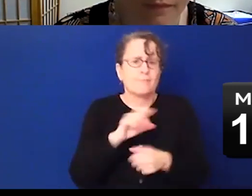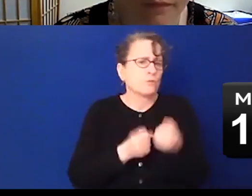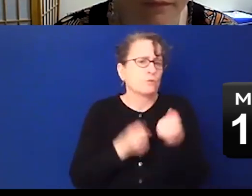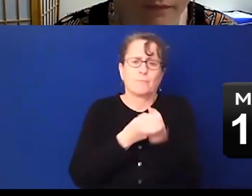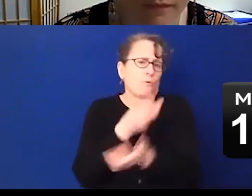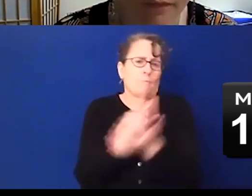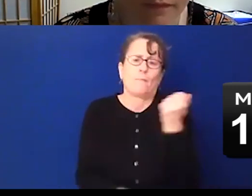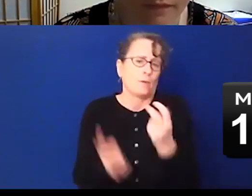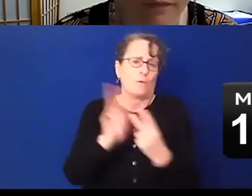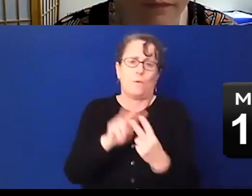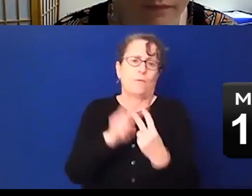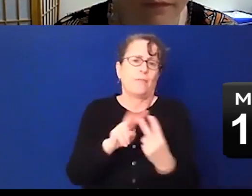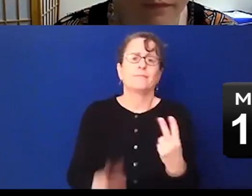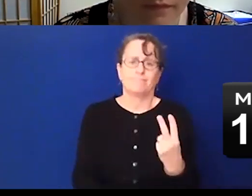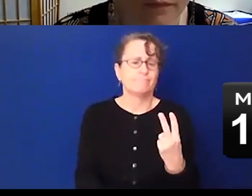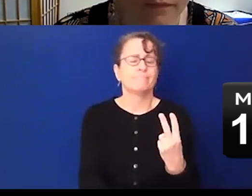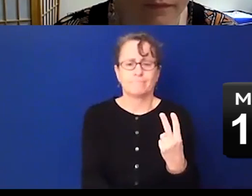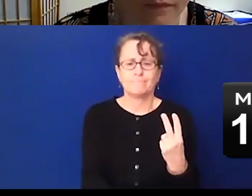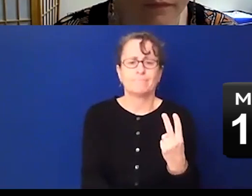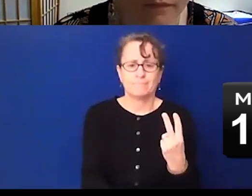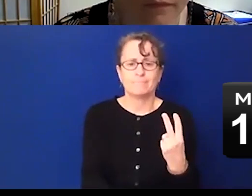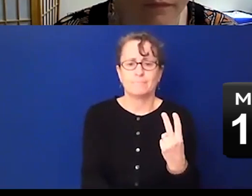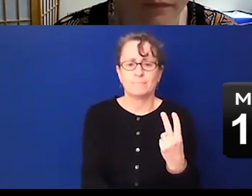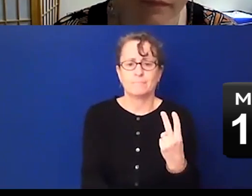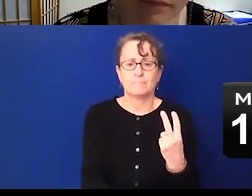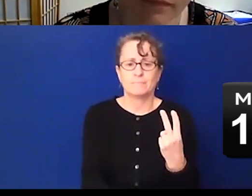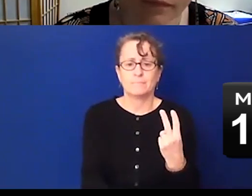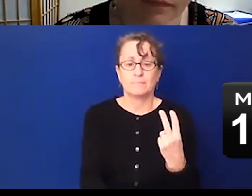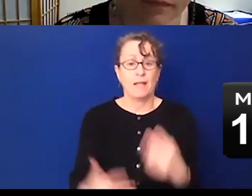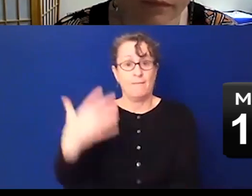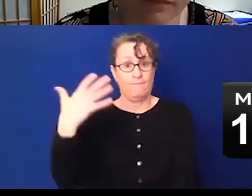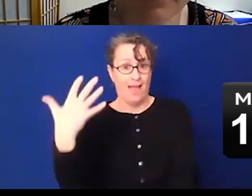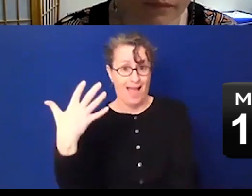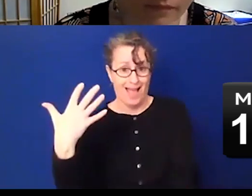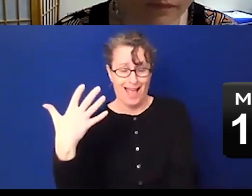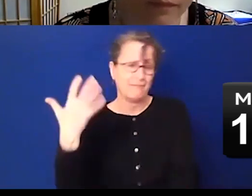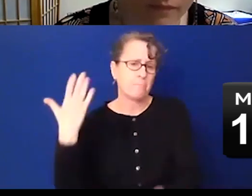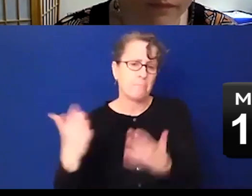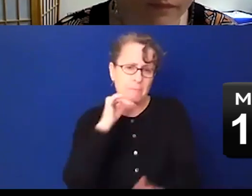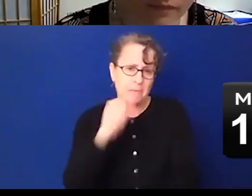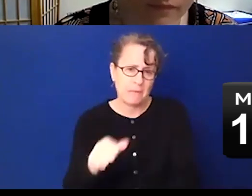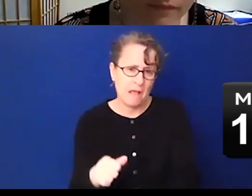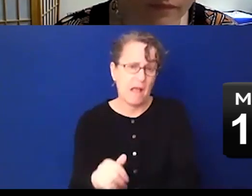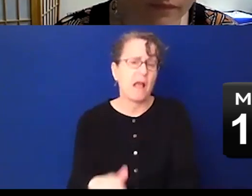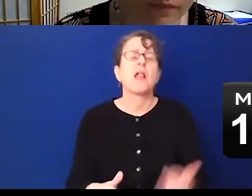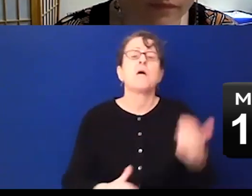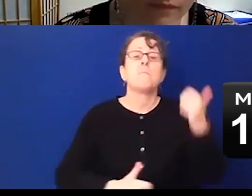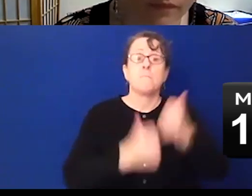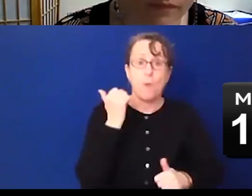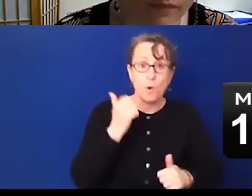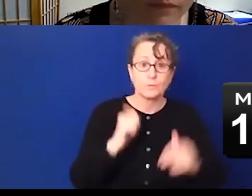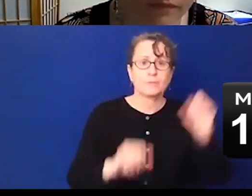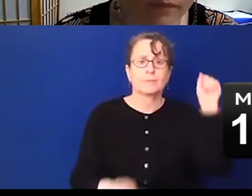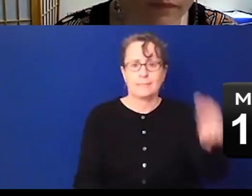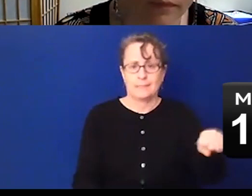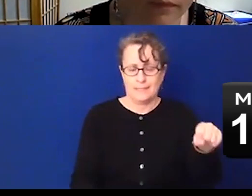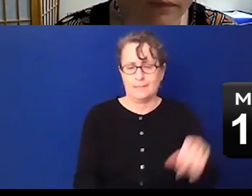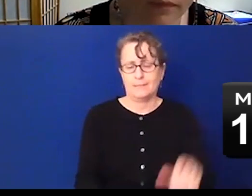too. I'm not confident there's a unanimous vote on the in-kind